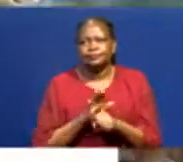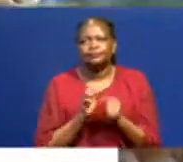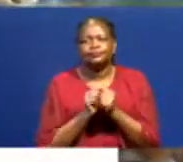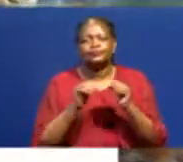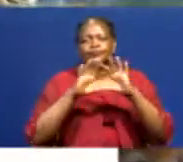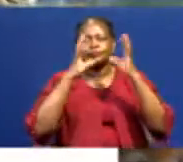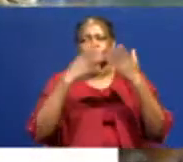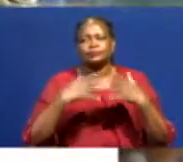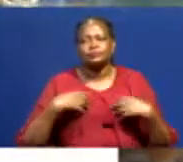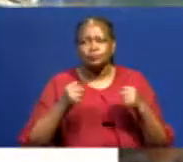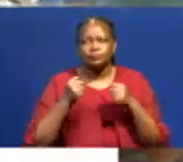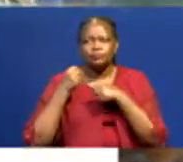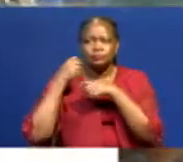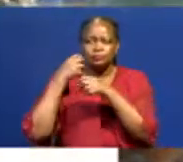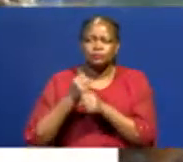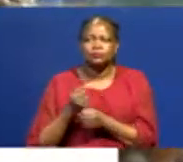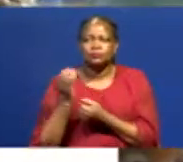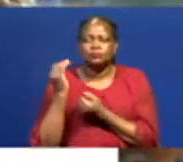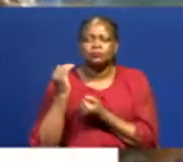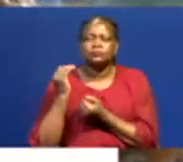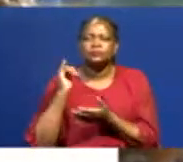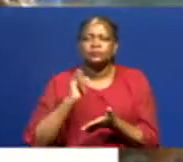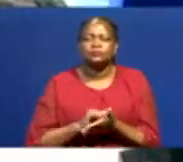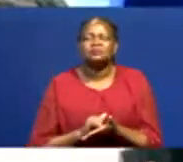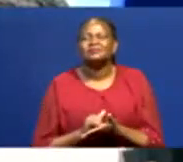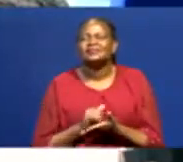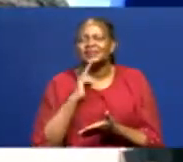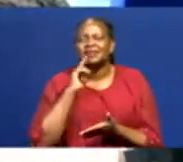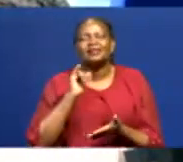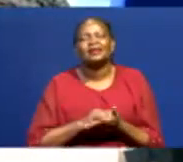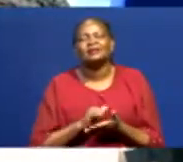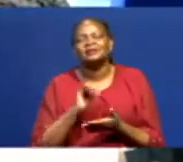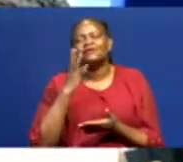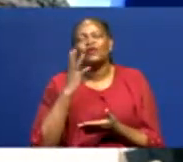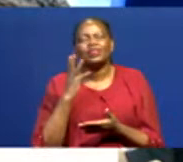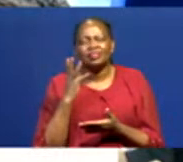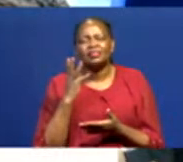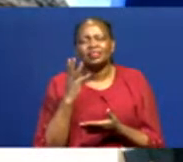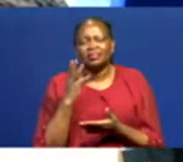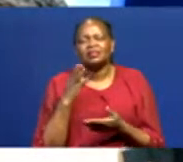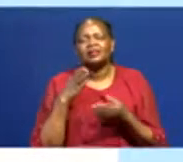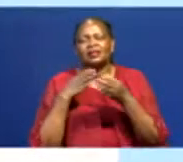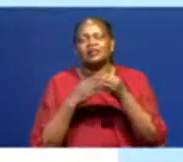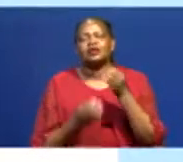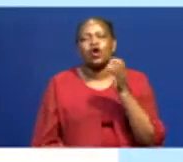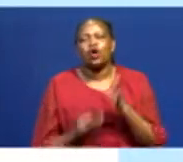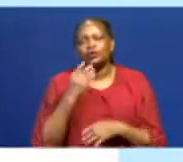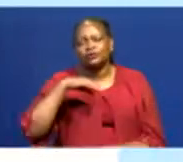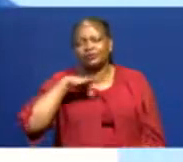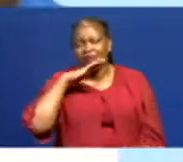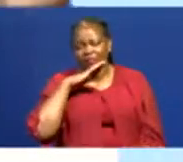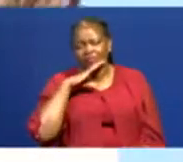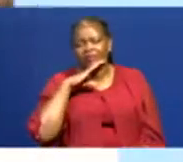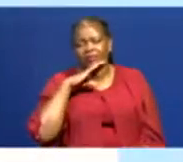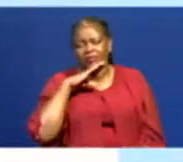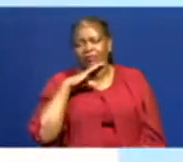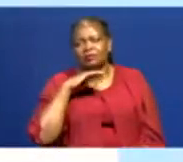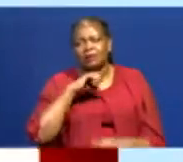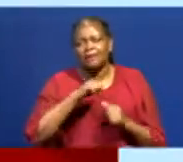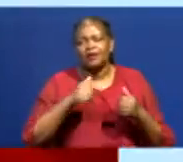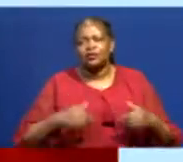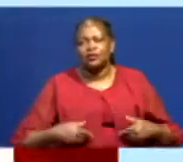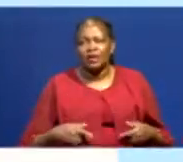Health Organization estimating that it is the fourth leading cause of death among 15 to 29 year olds. If that